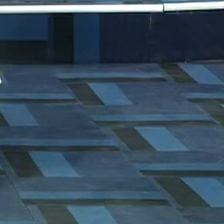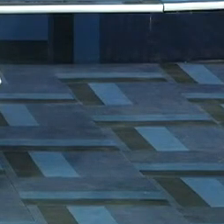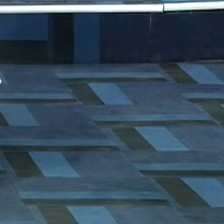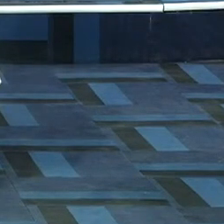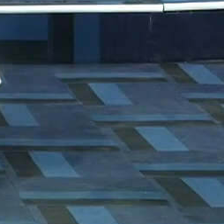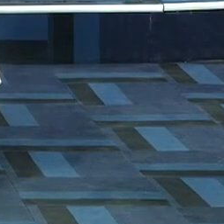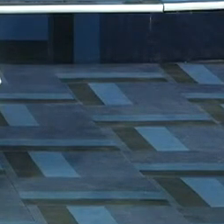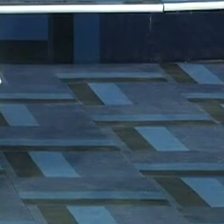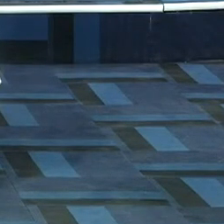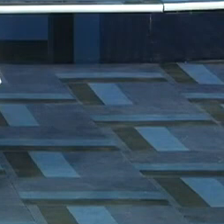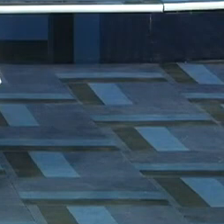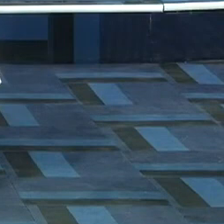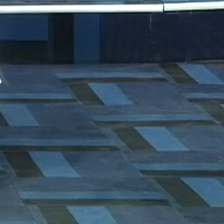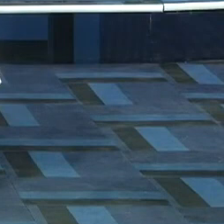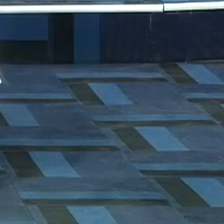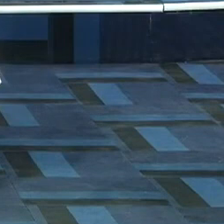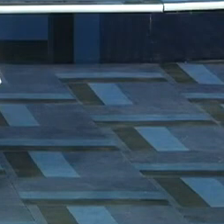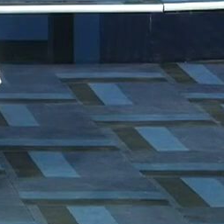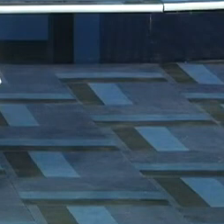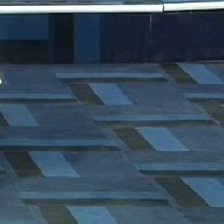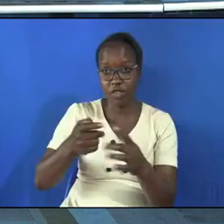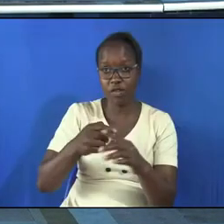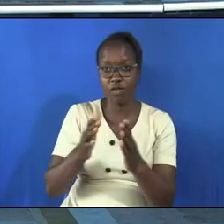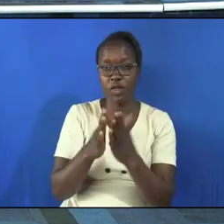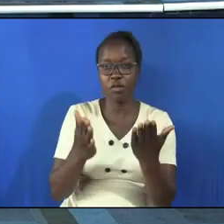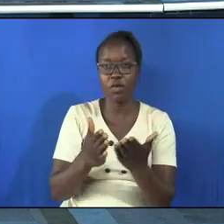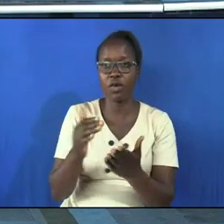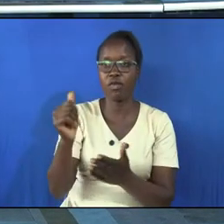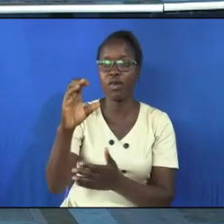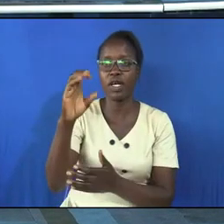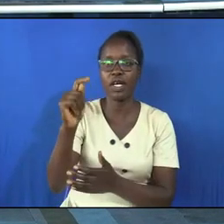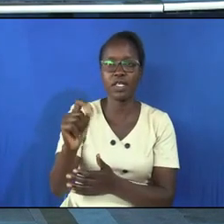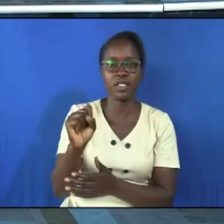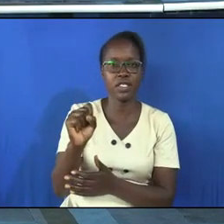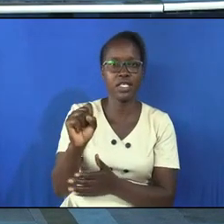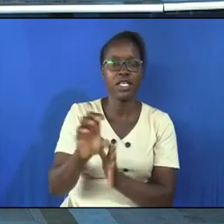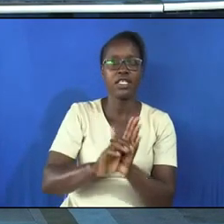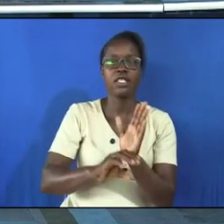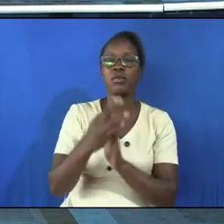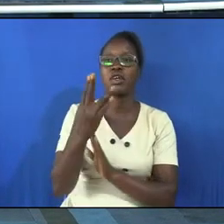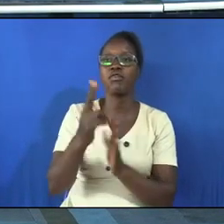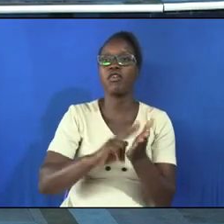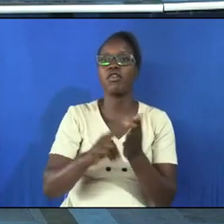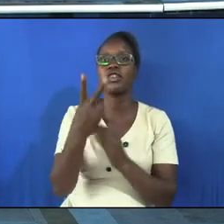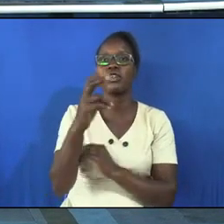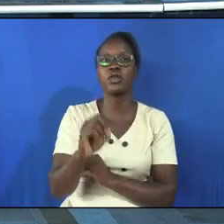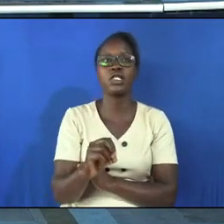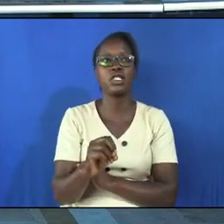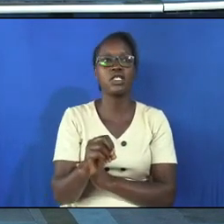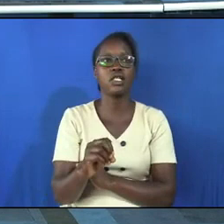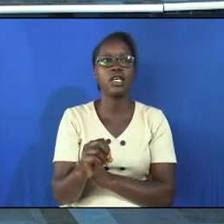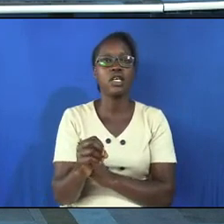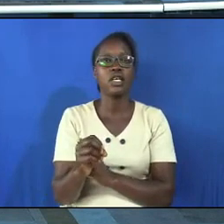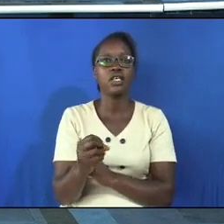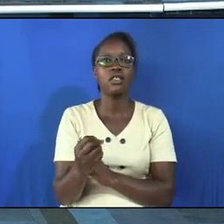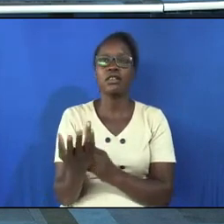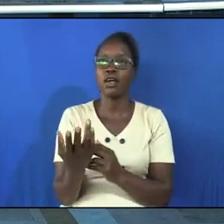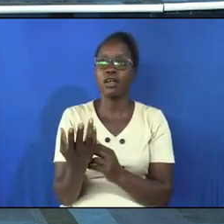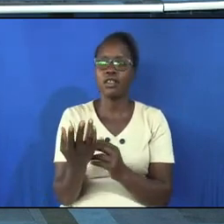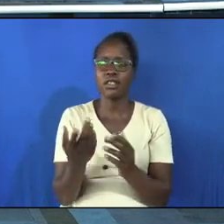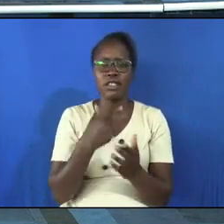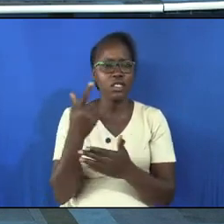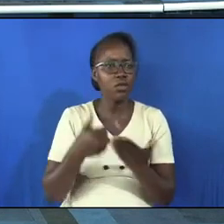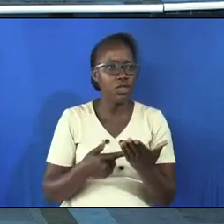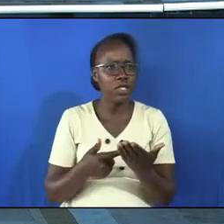Supper. Our memory verse comes from the book of Acts 4, verse 20. Warren and Joram will tell us what